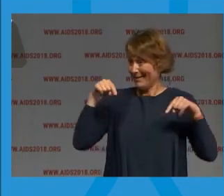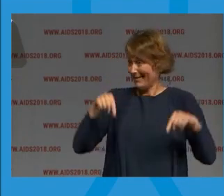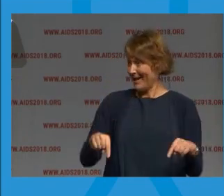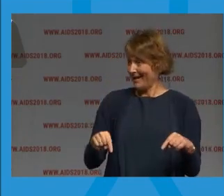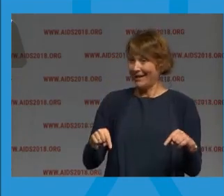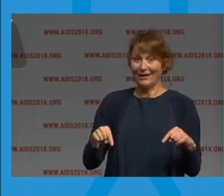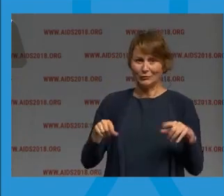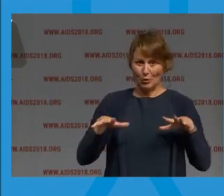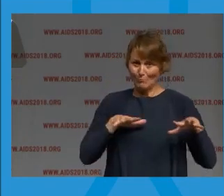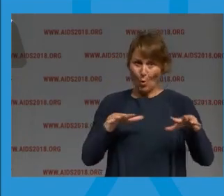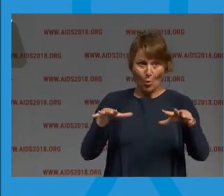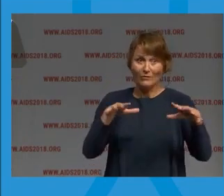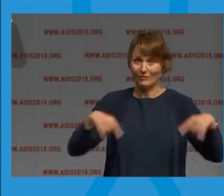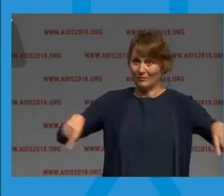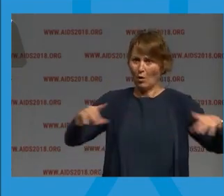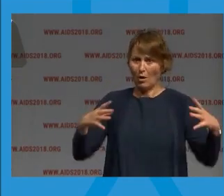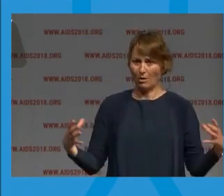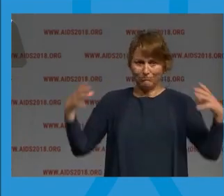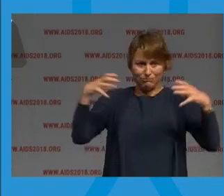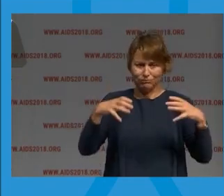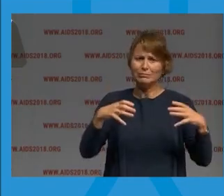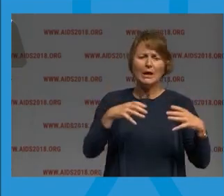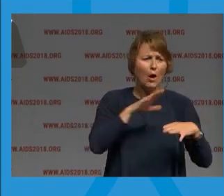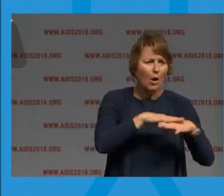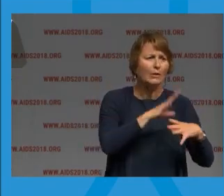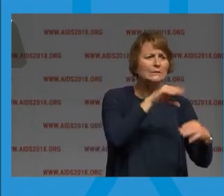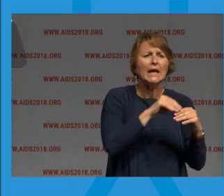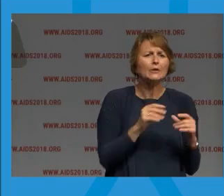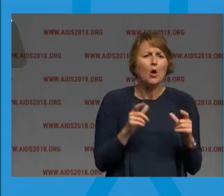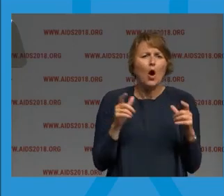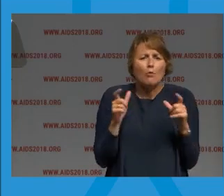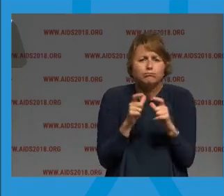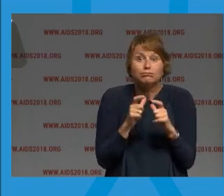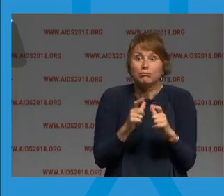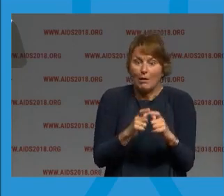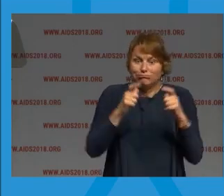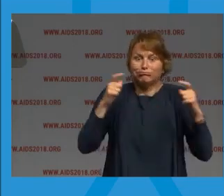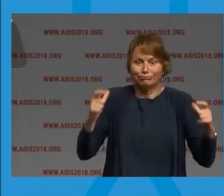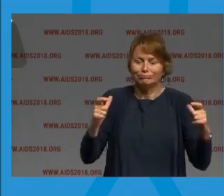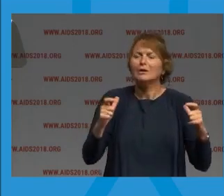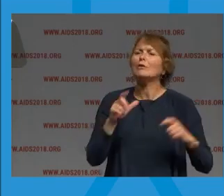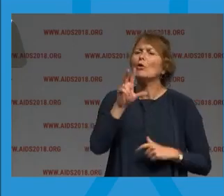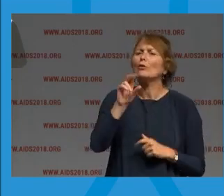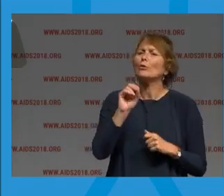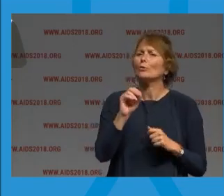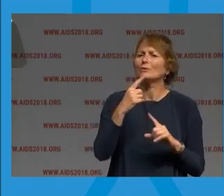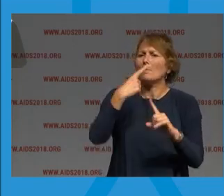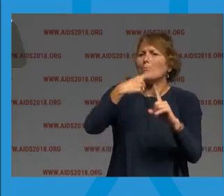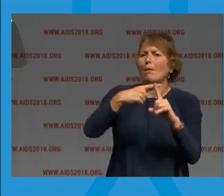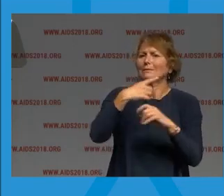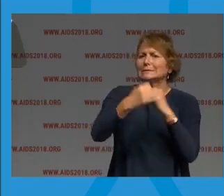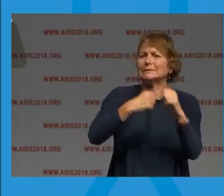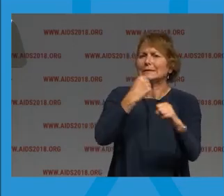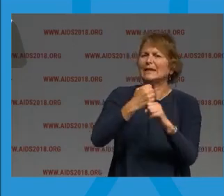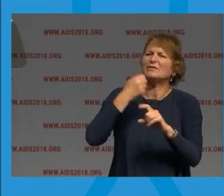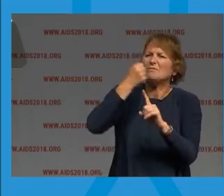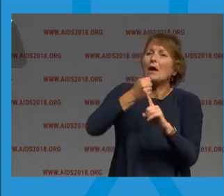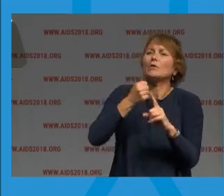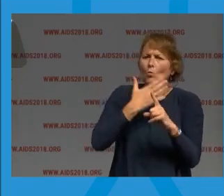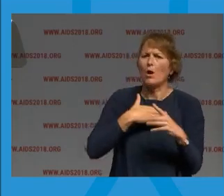to be a part of is even bigger than the 30-plus-year fight to end